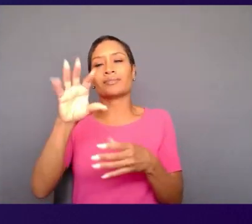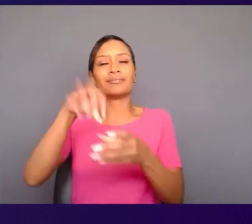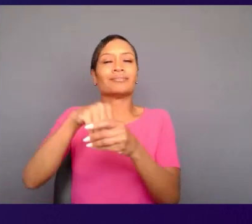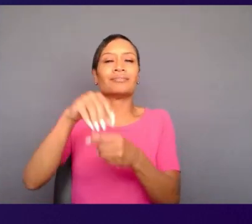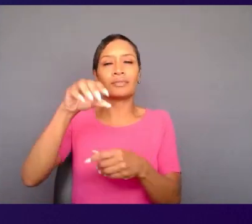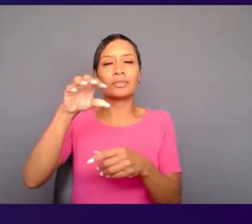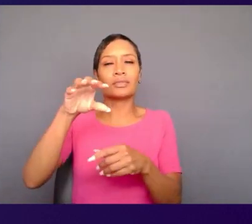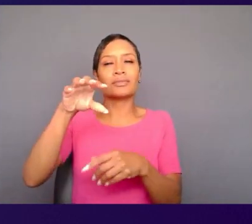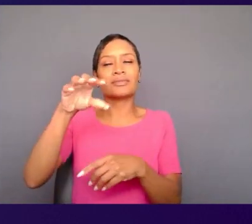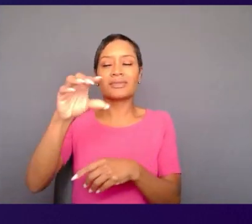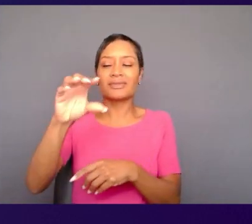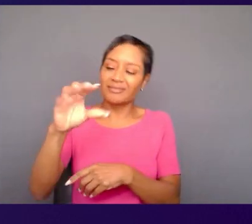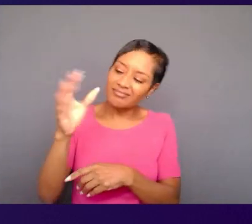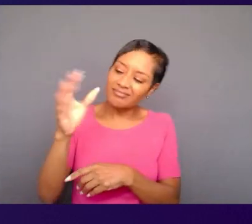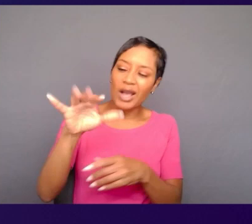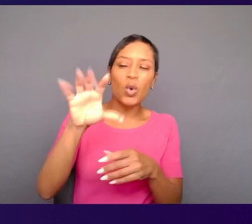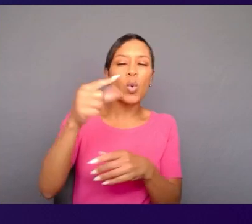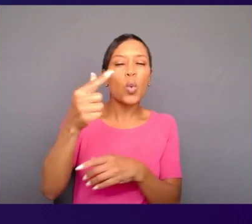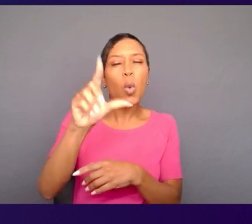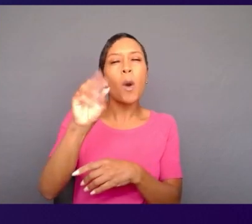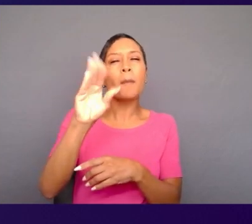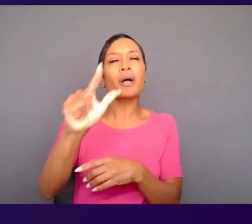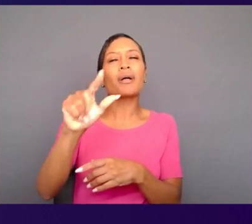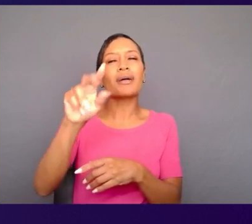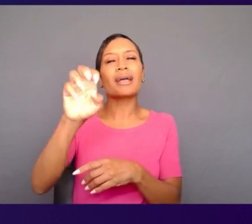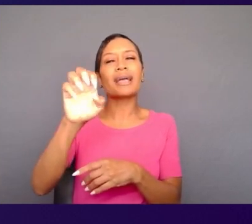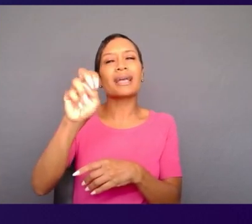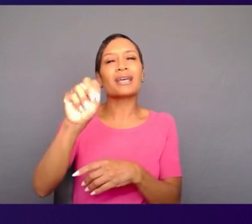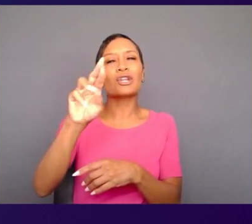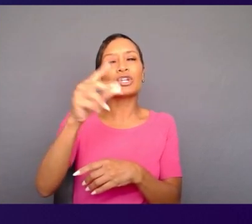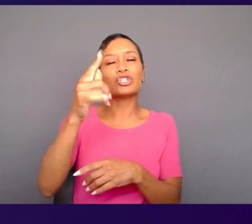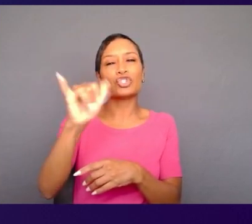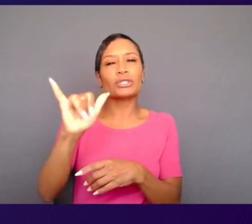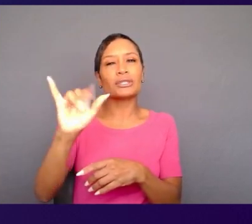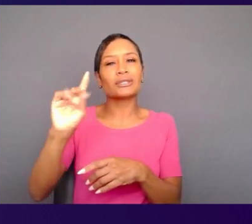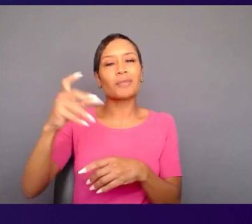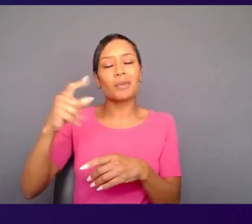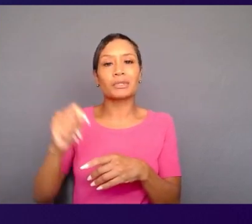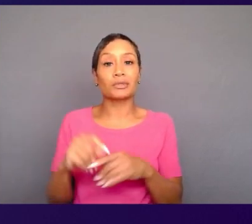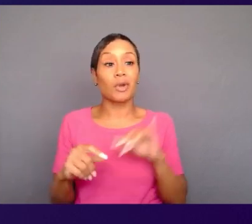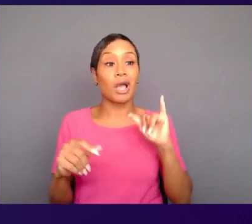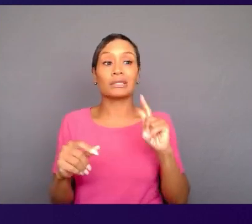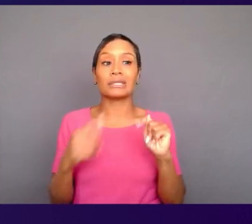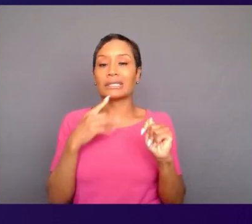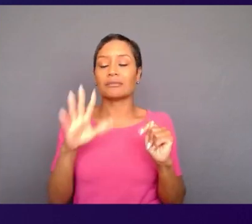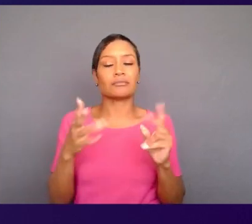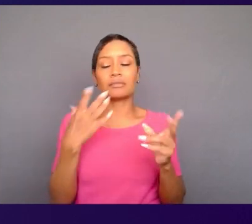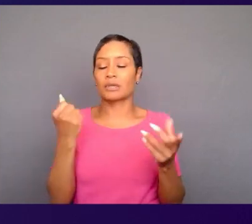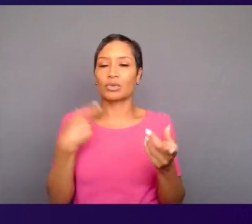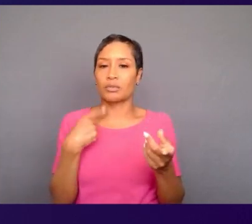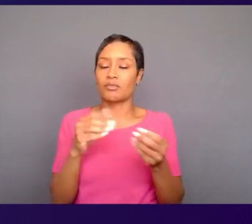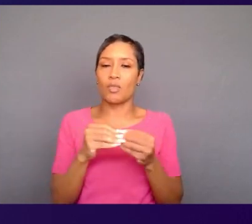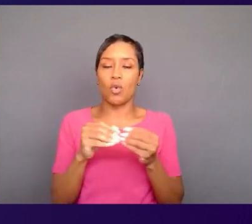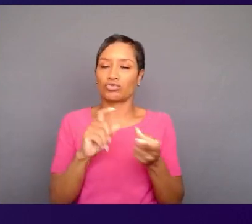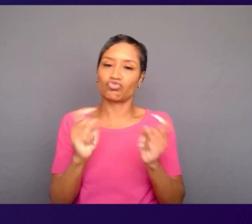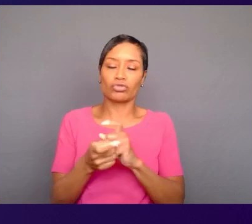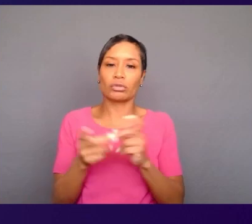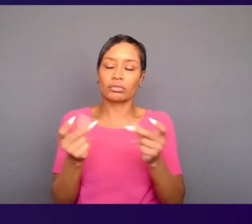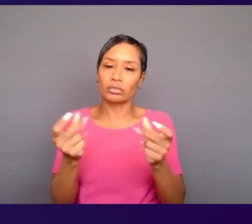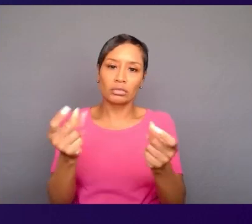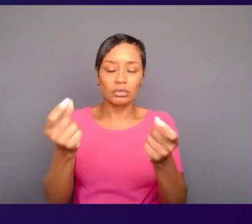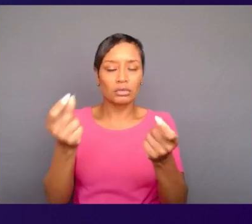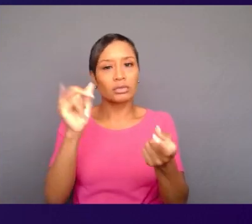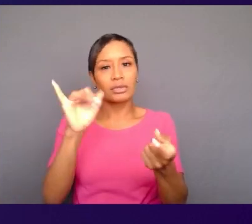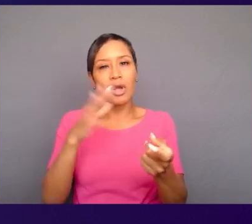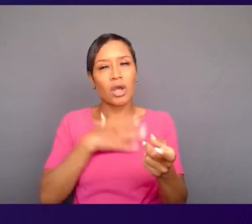some problems. And so our IT leadership just decided we wanted to be a bit more nimble, a bit more flexible in the way that we approach our digital and our